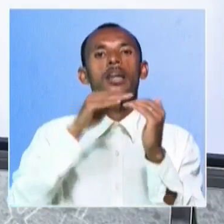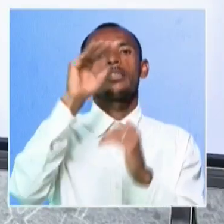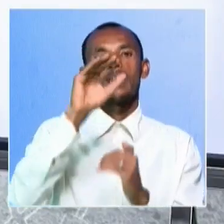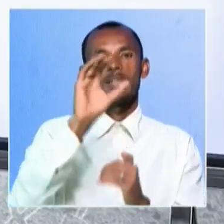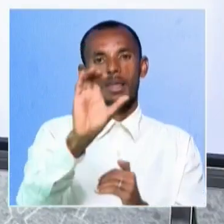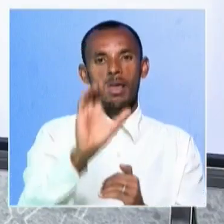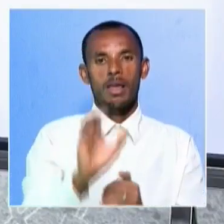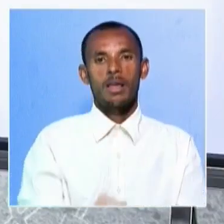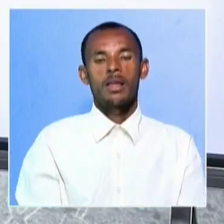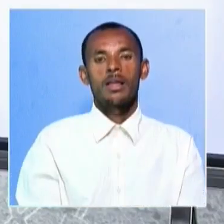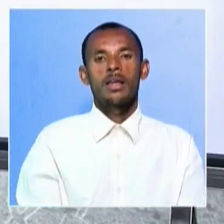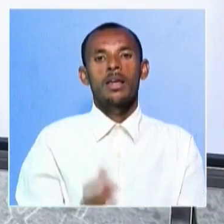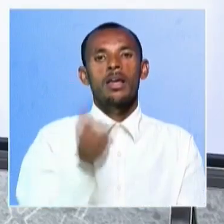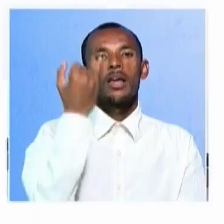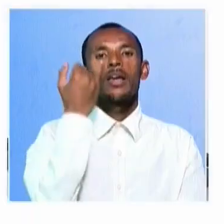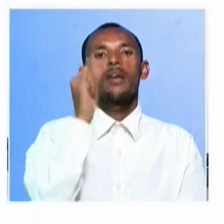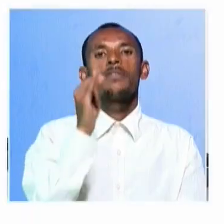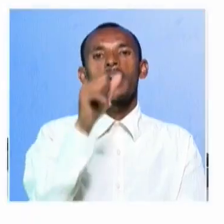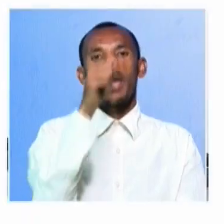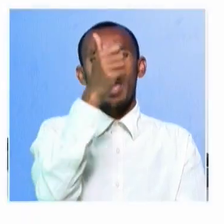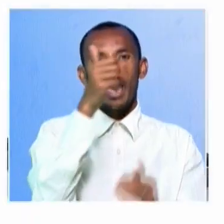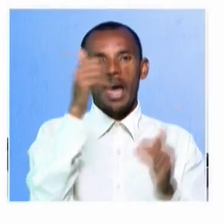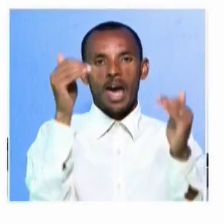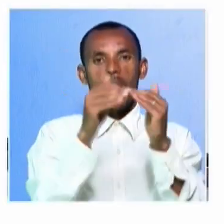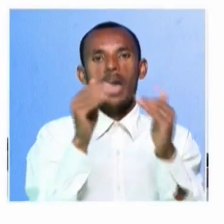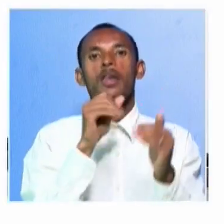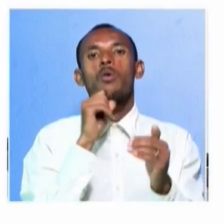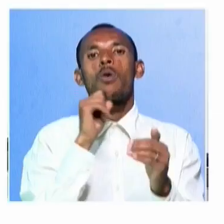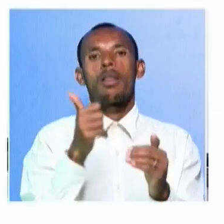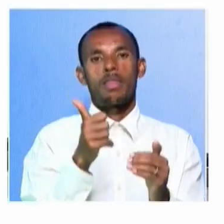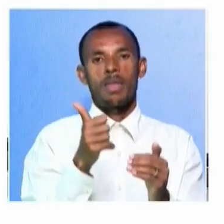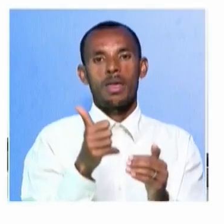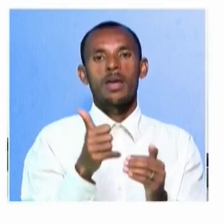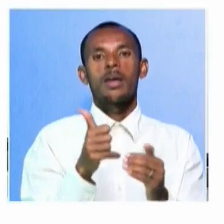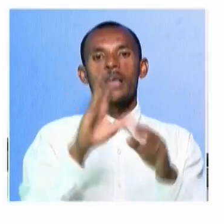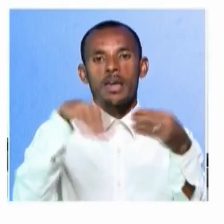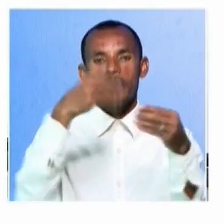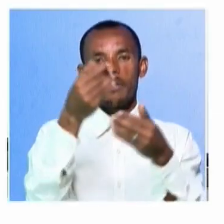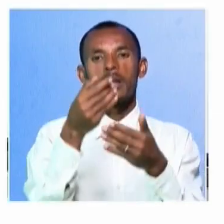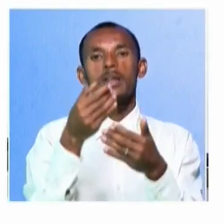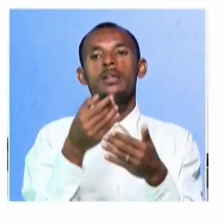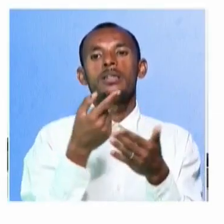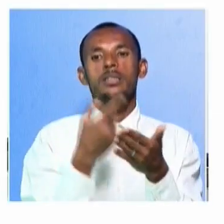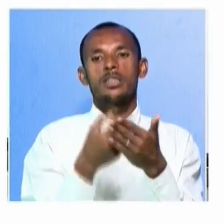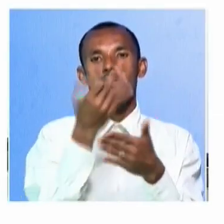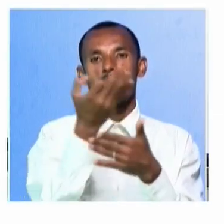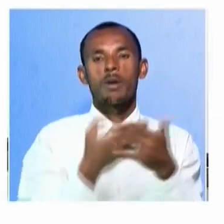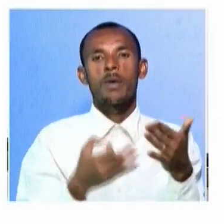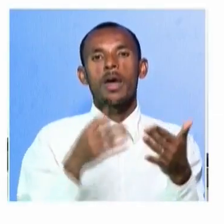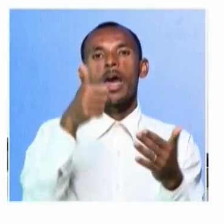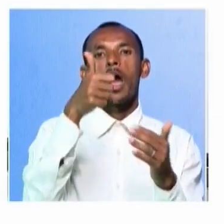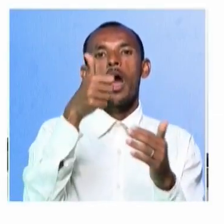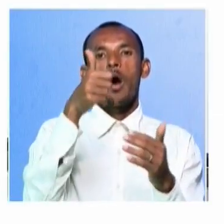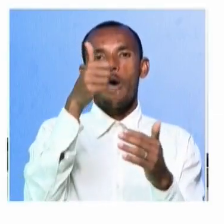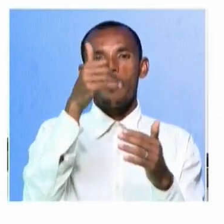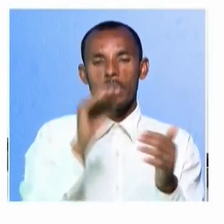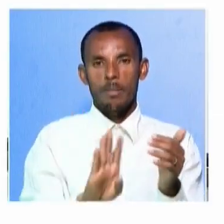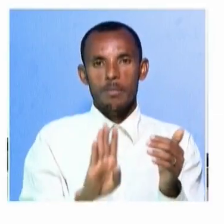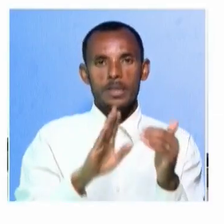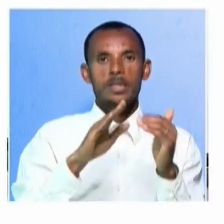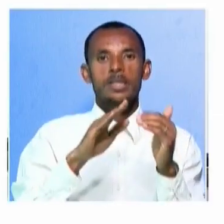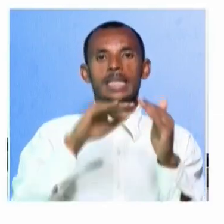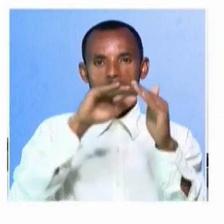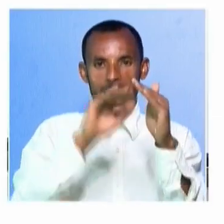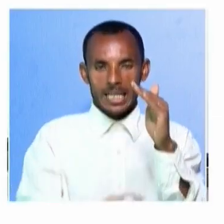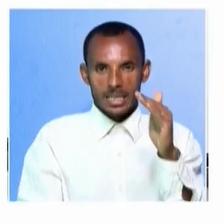c. If the inequality is given in this form, a over b is less than c over b,